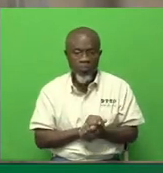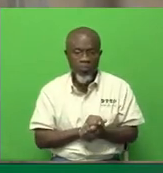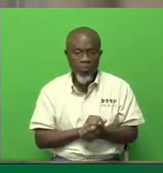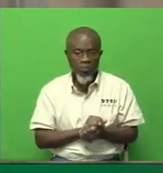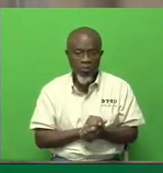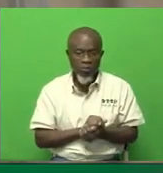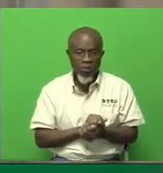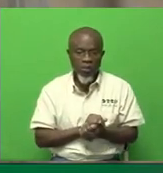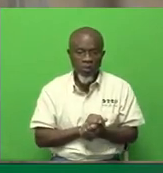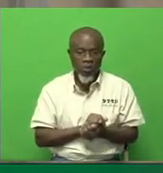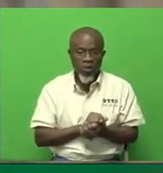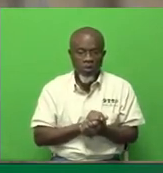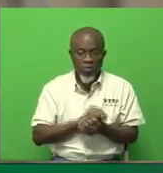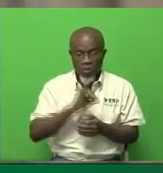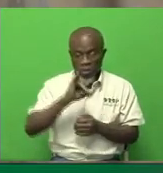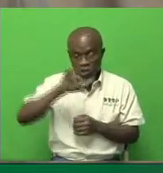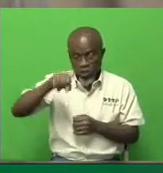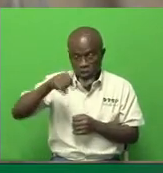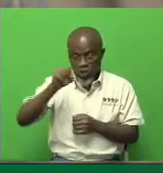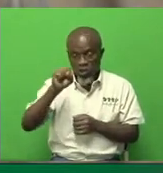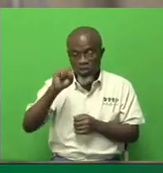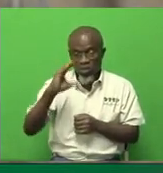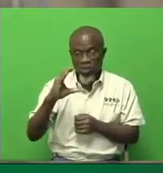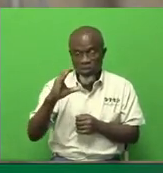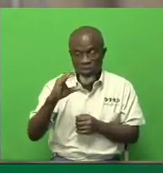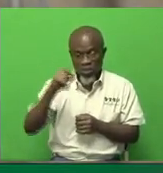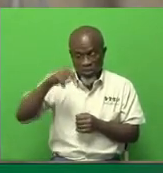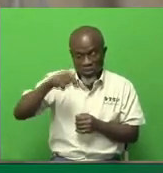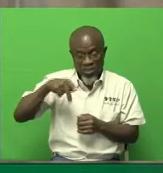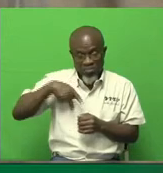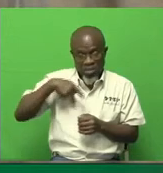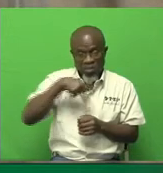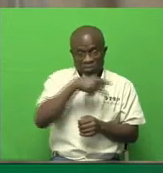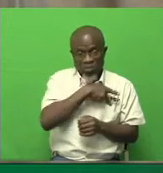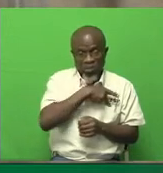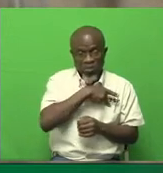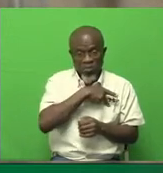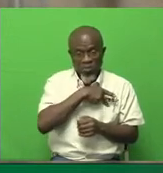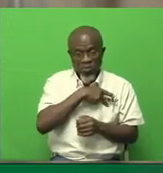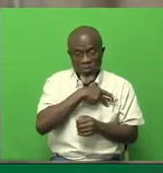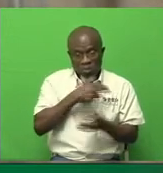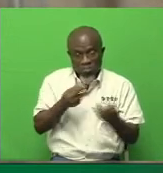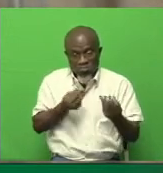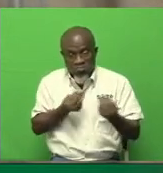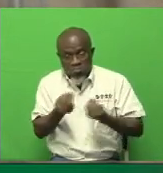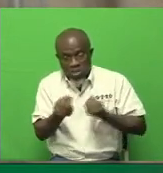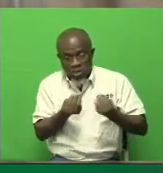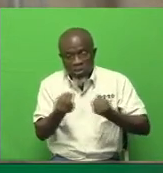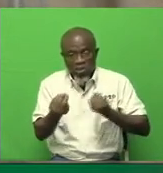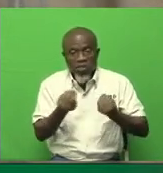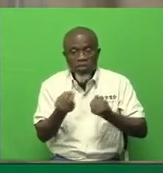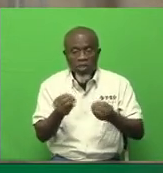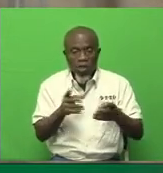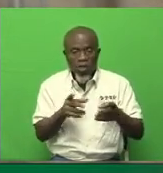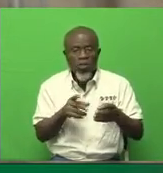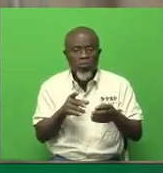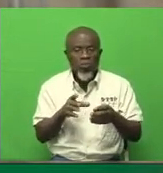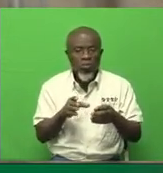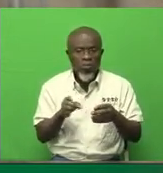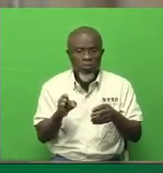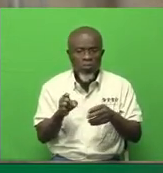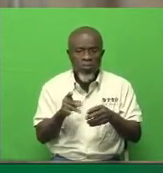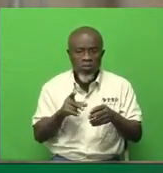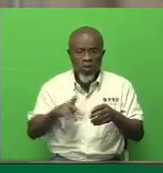Parliament the manager of customer control and customer relations at Wasa told us